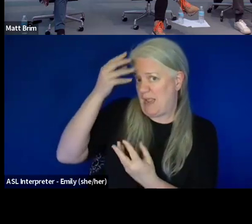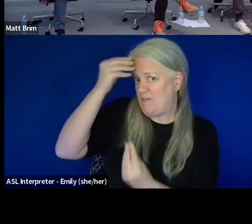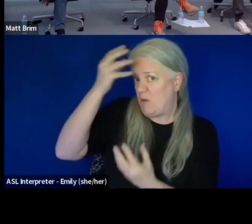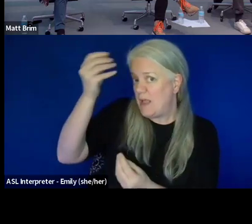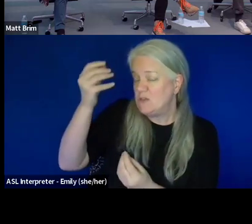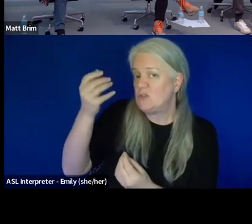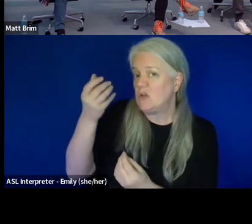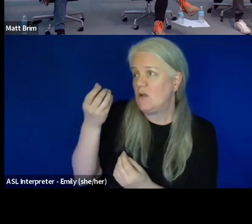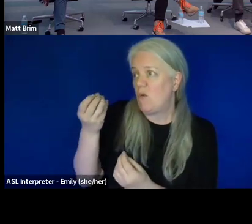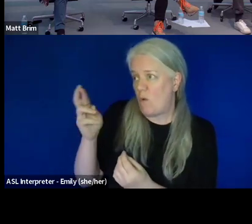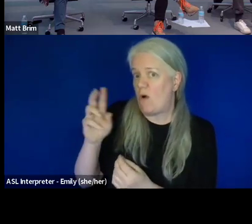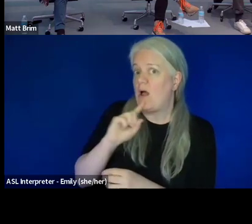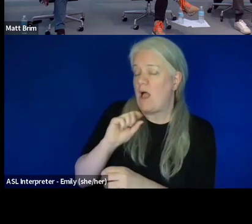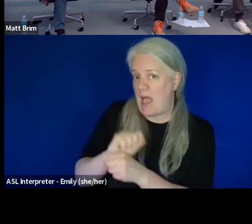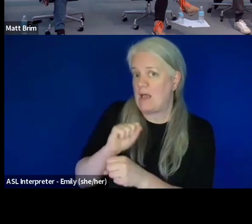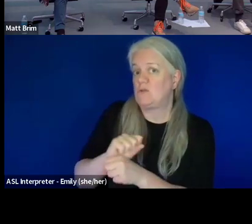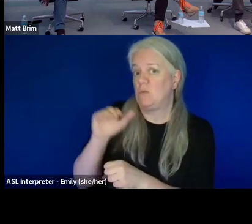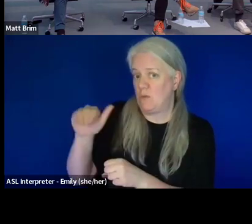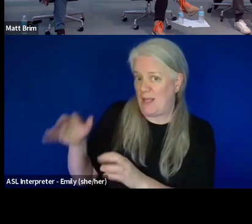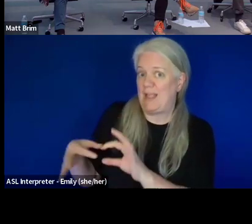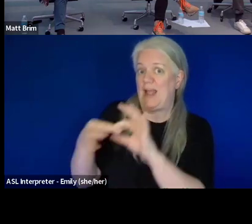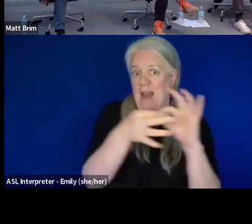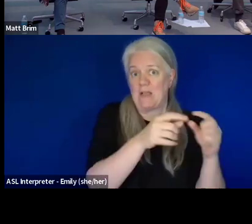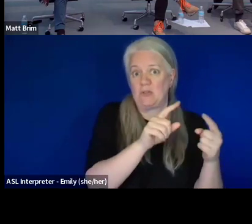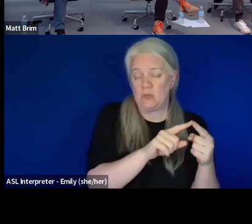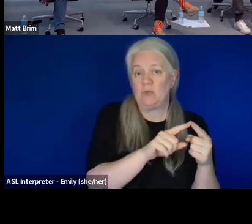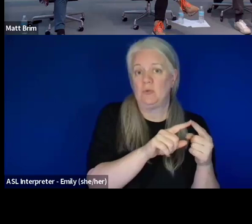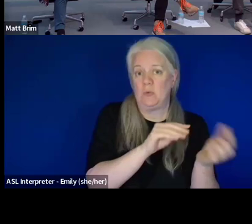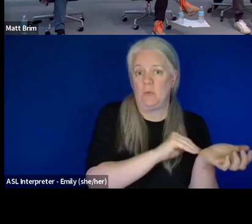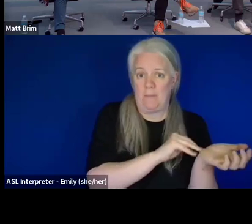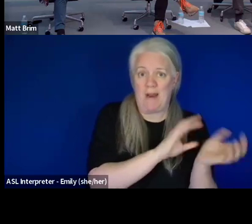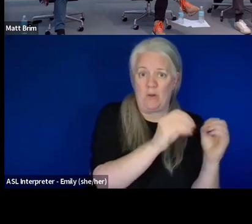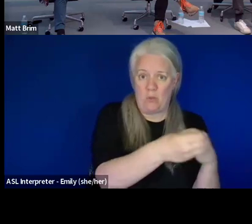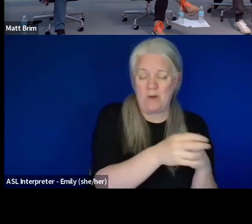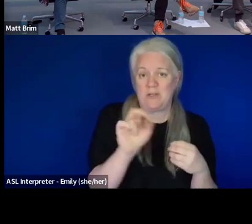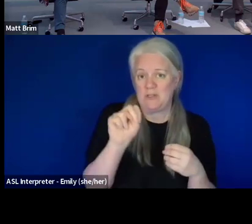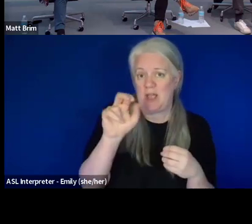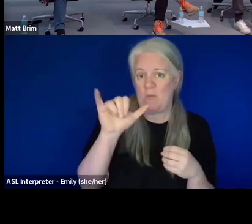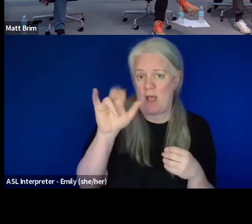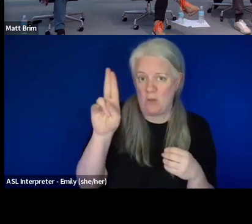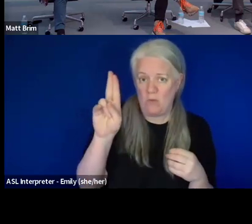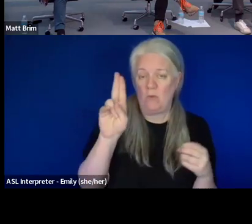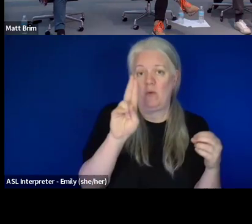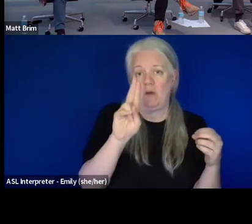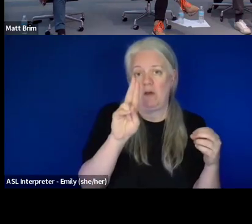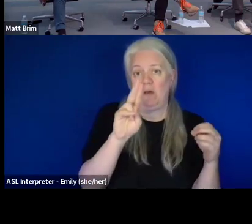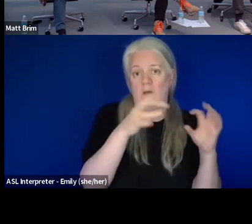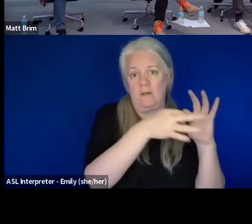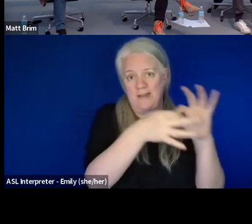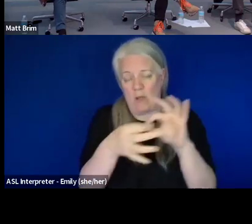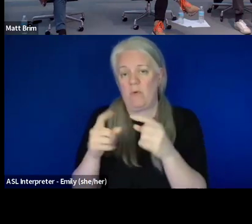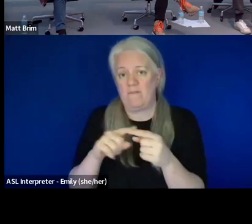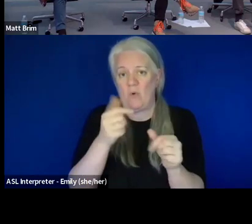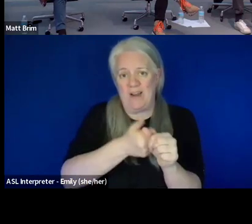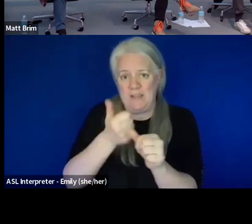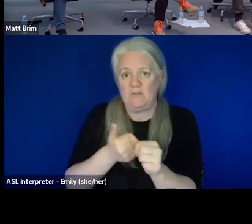actual connections to organizations like NYU that can actually like network into each health center, that we need to